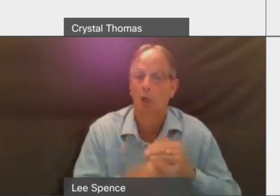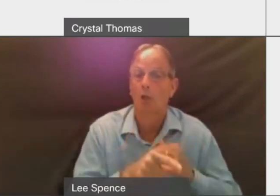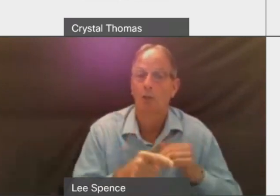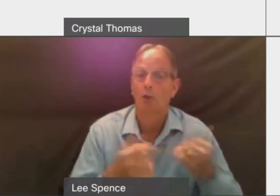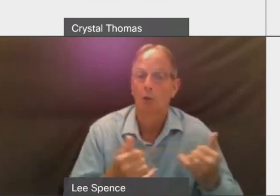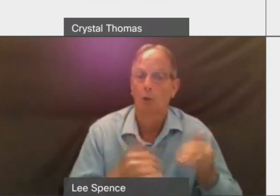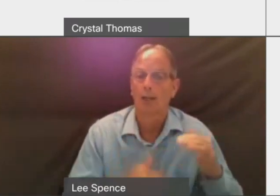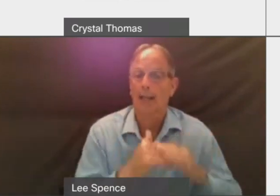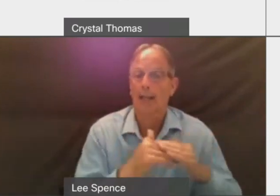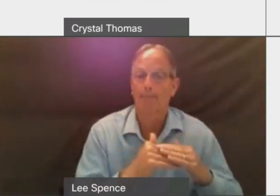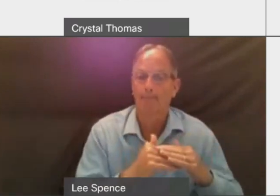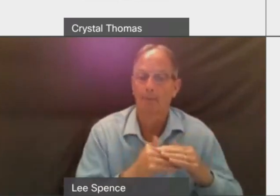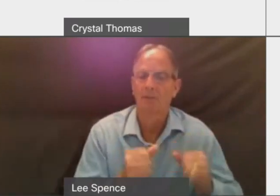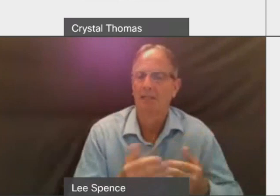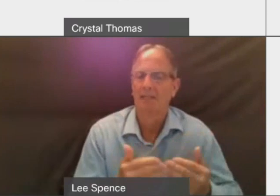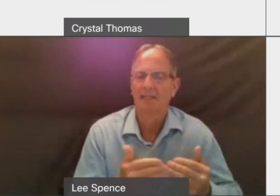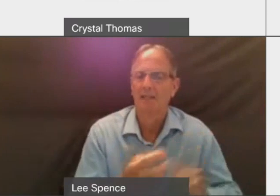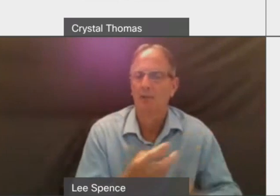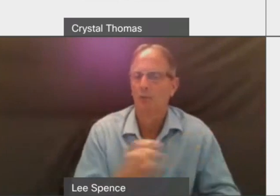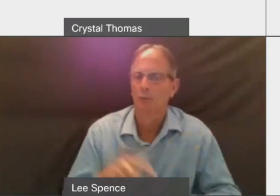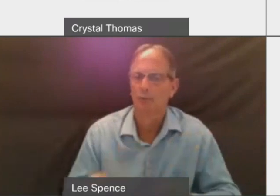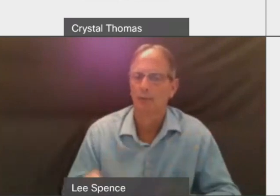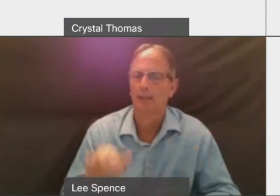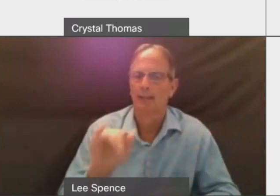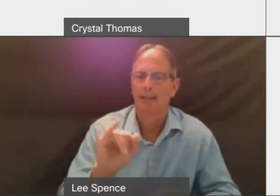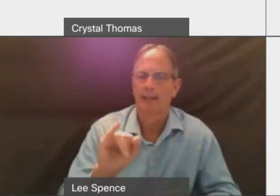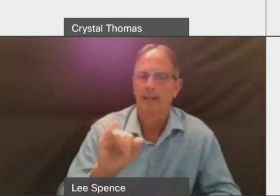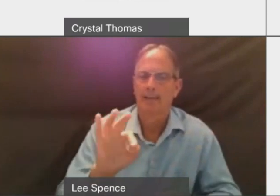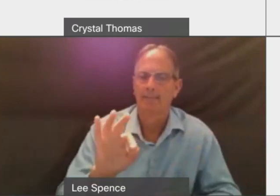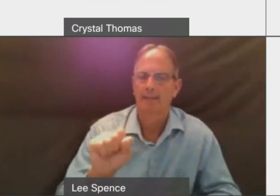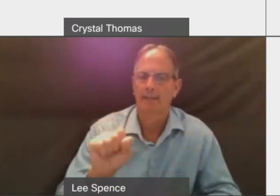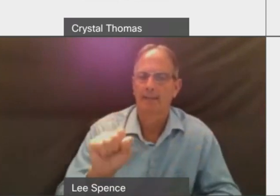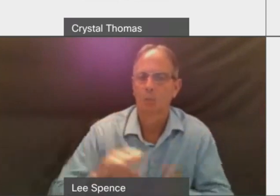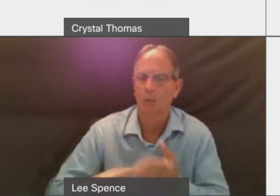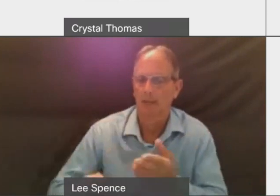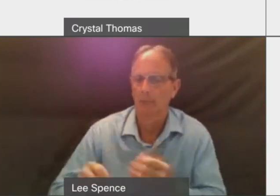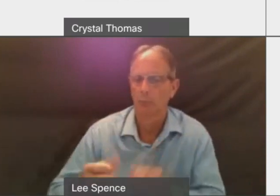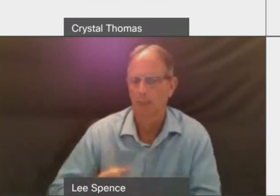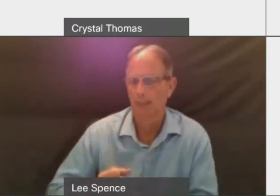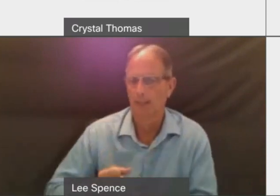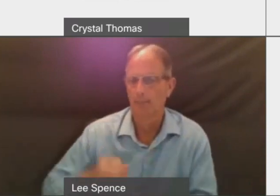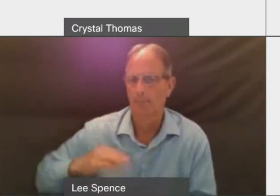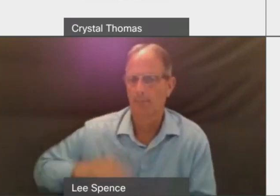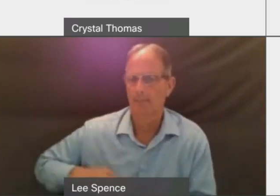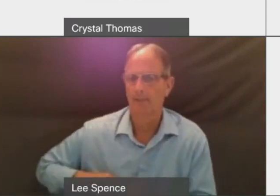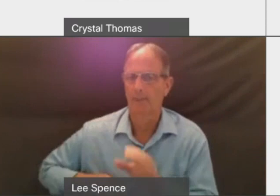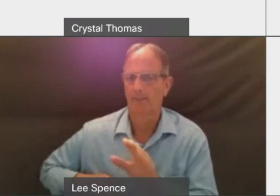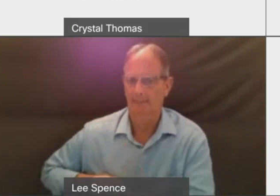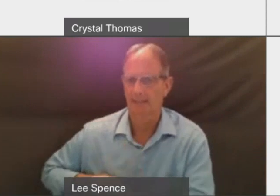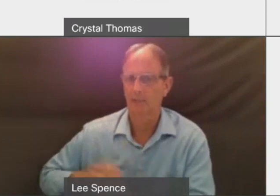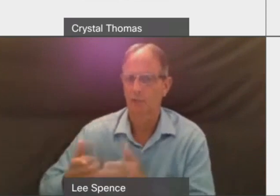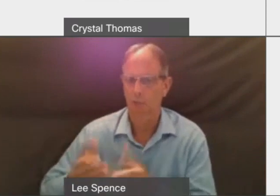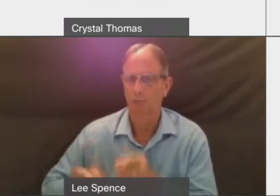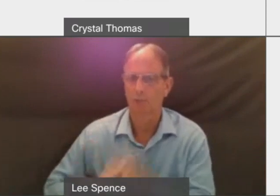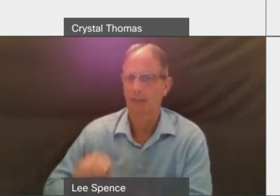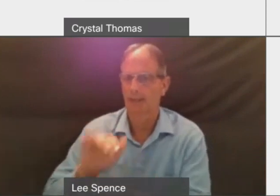could just as easily transfer to the IFS waiver to benefit from that service that's in IFS and is